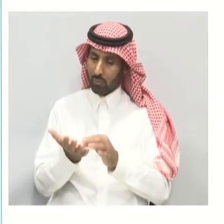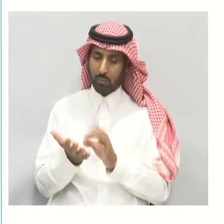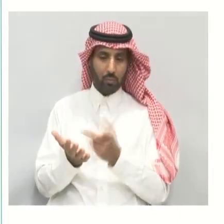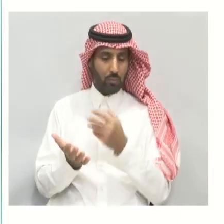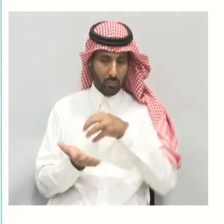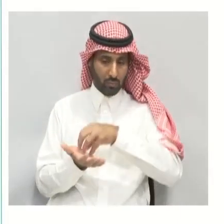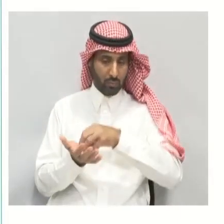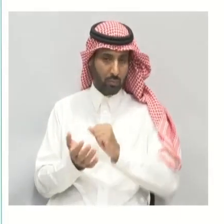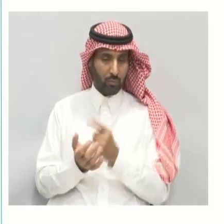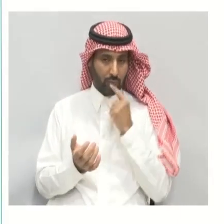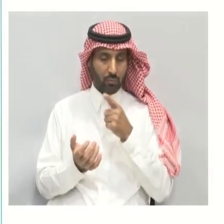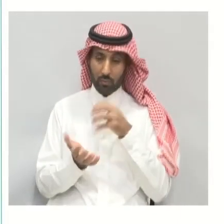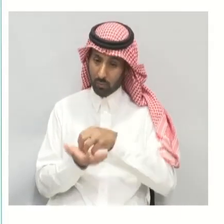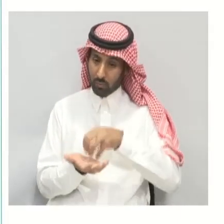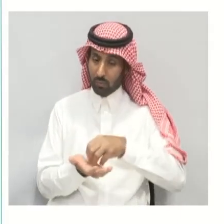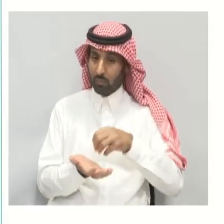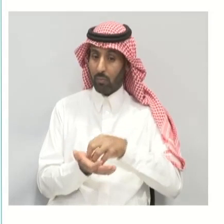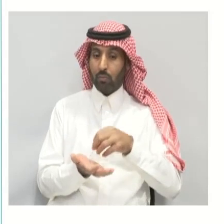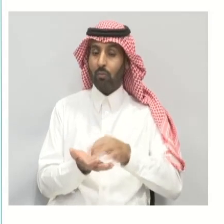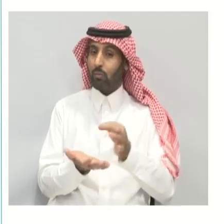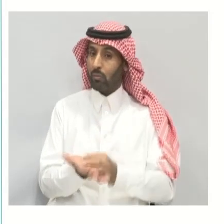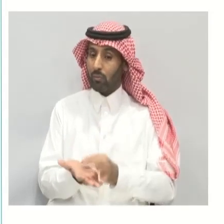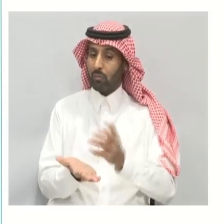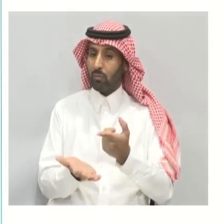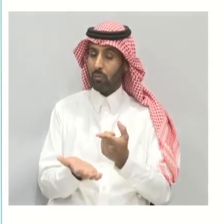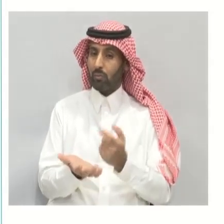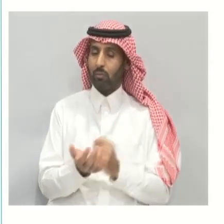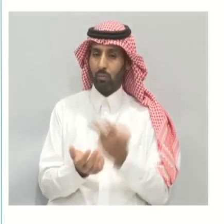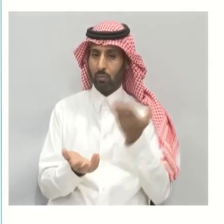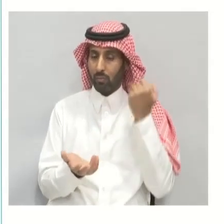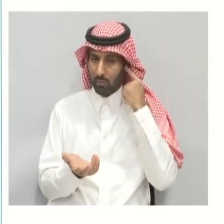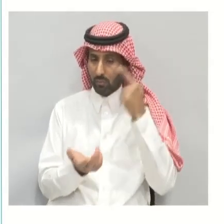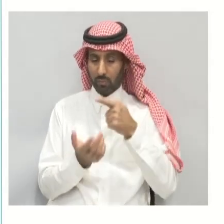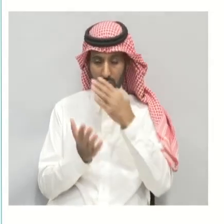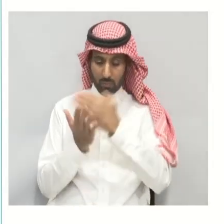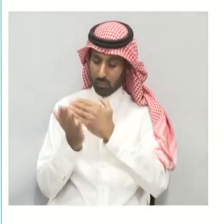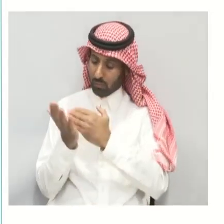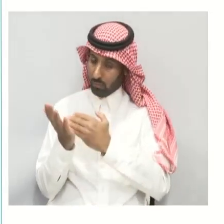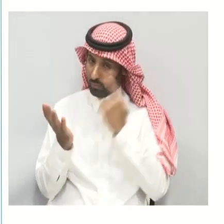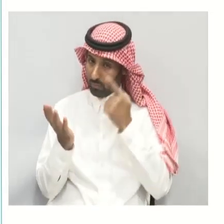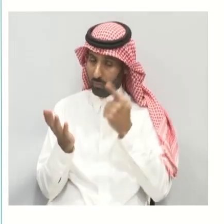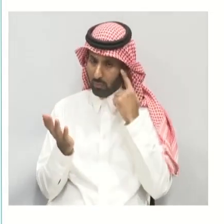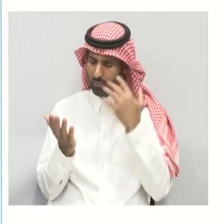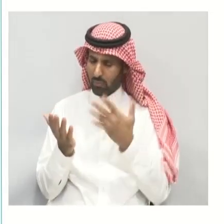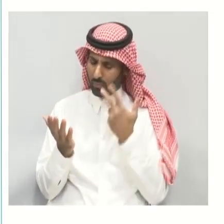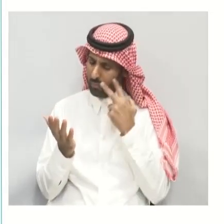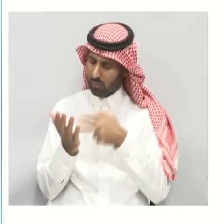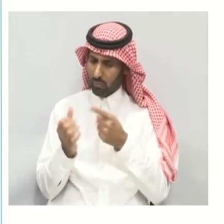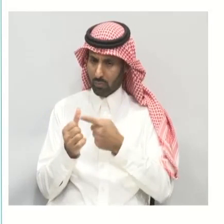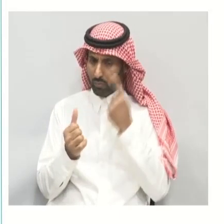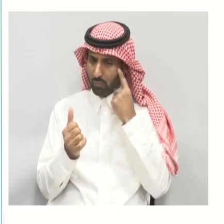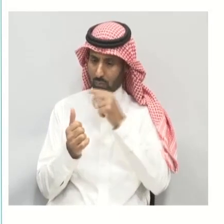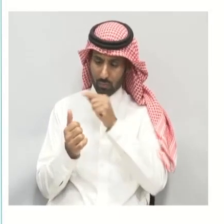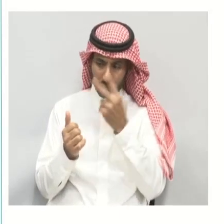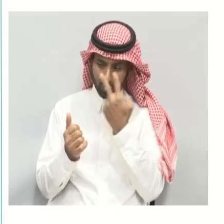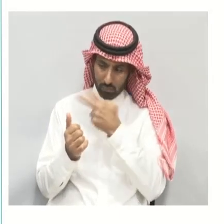where are here? We need a place, we need a location. So if we're going back to the text and try from the first line